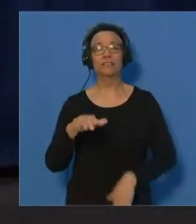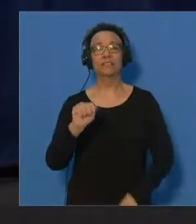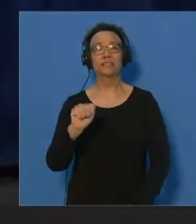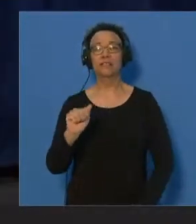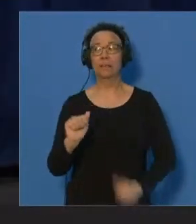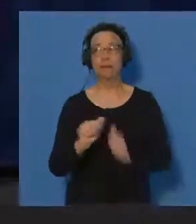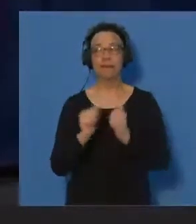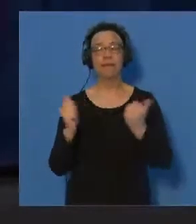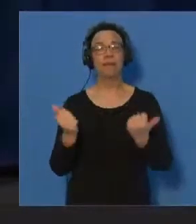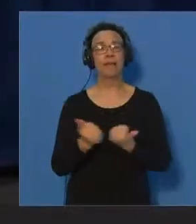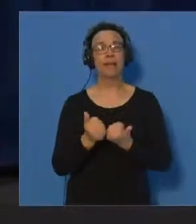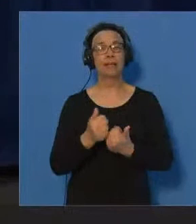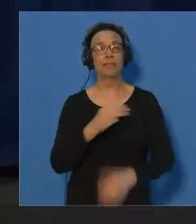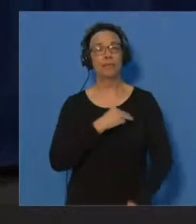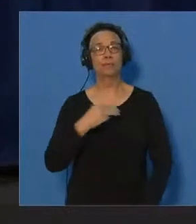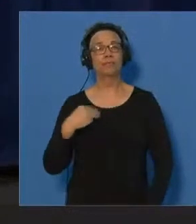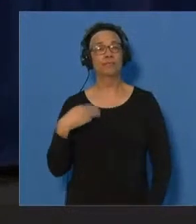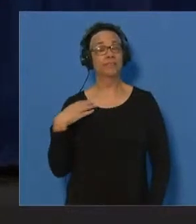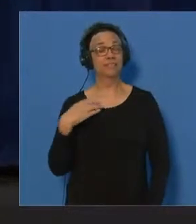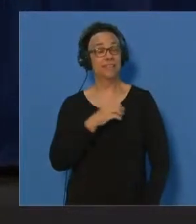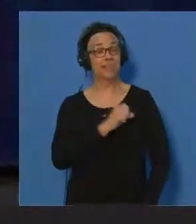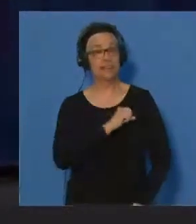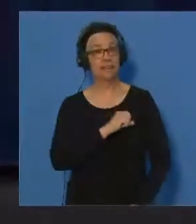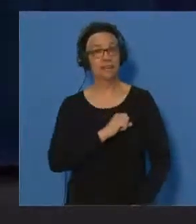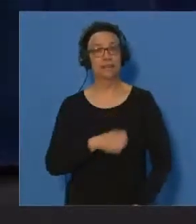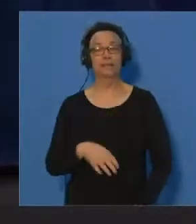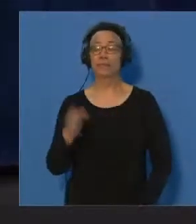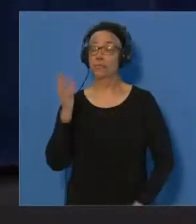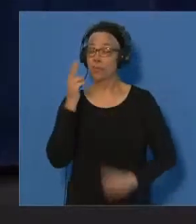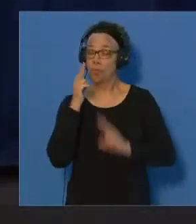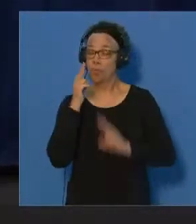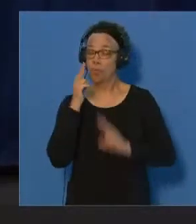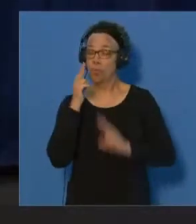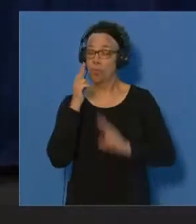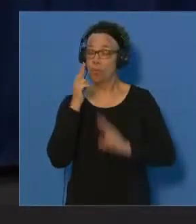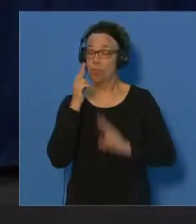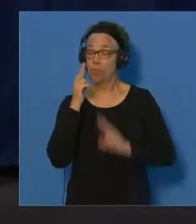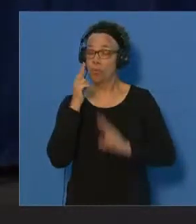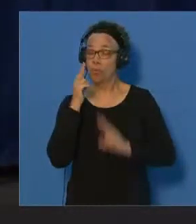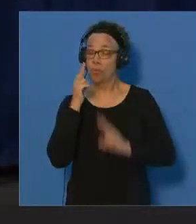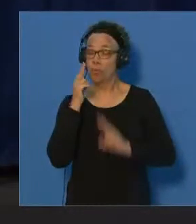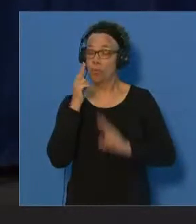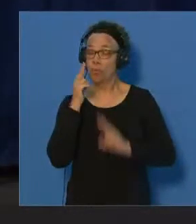the watchful eye of the Speaker of the House and the President of the Senate,